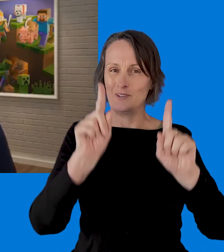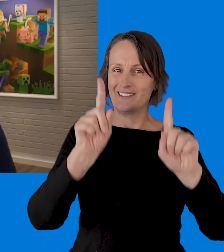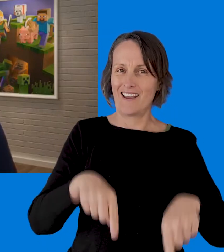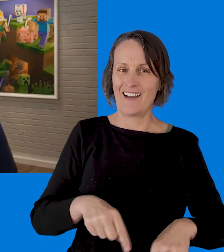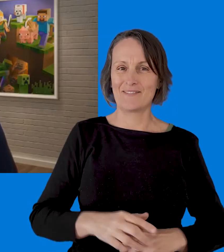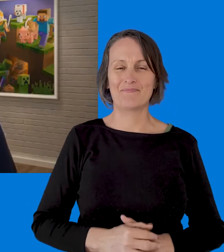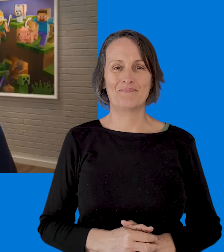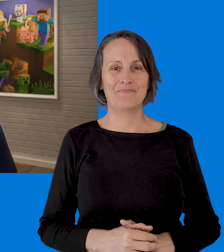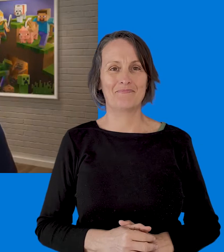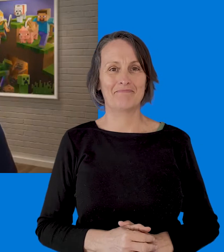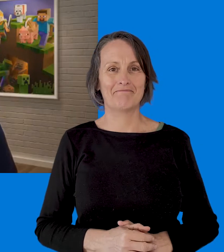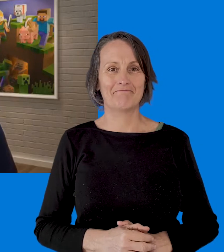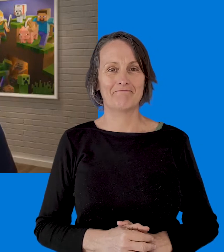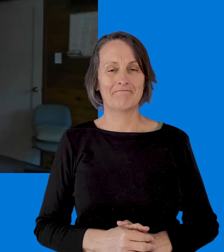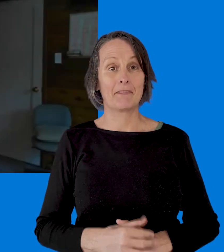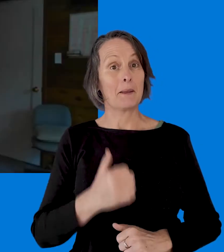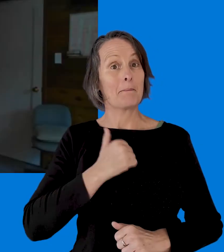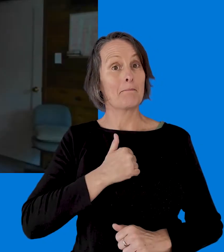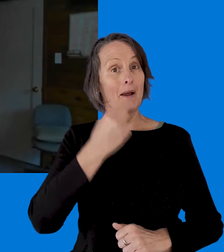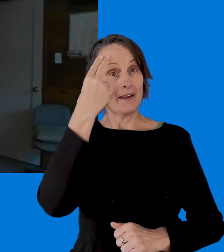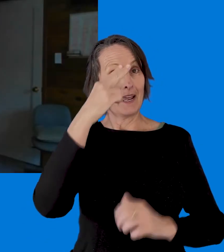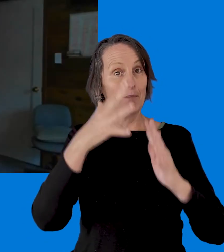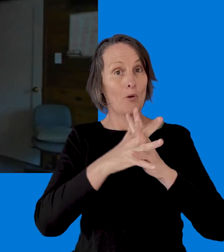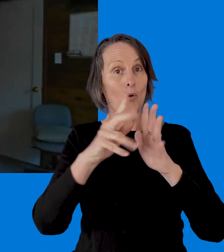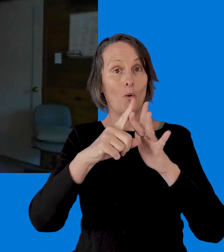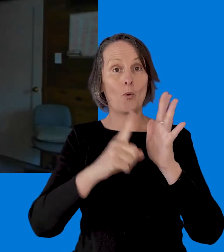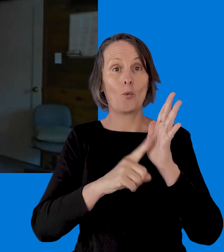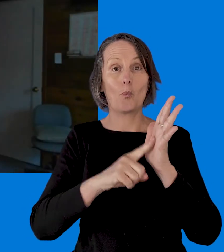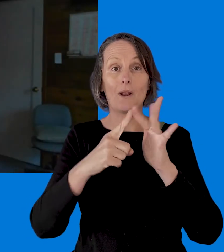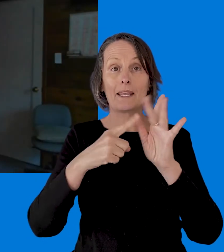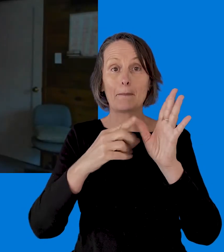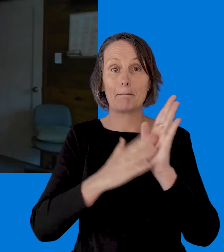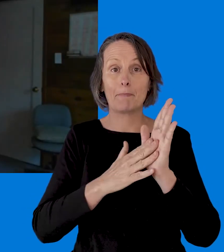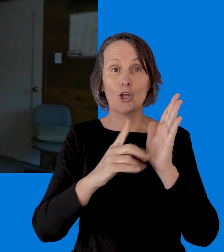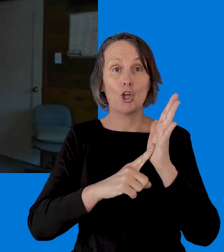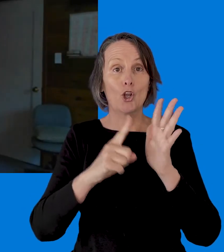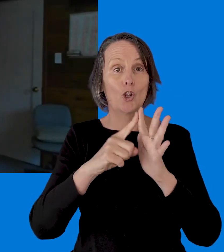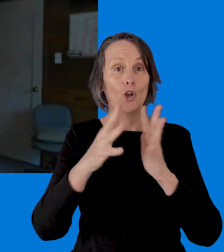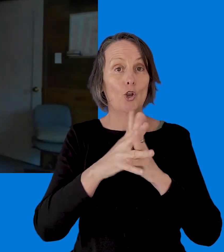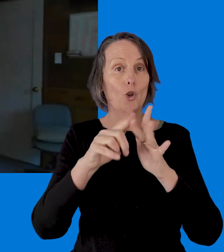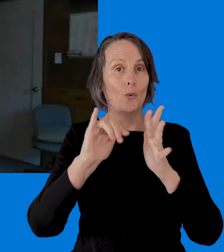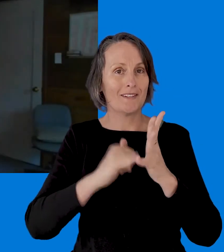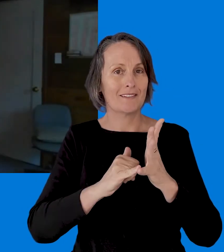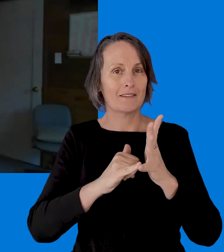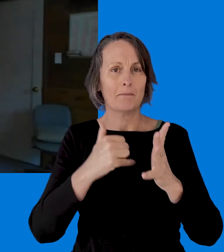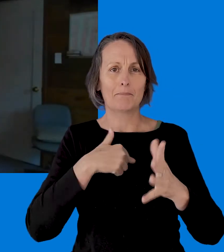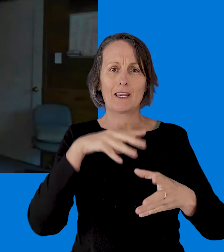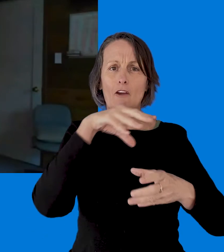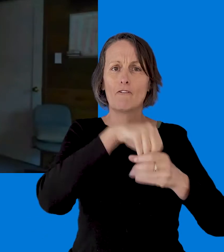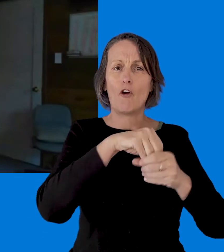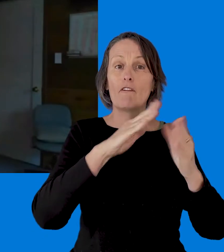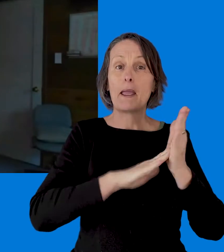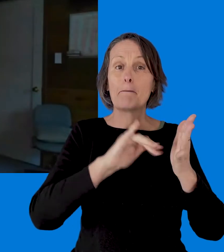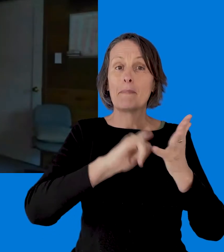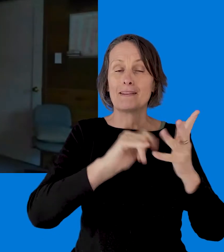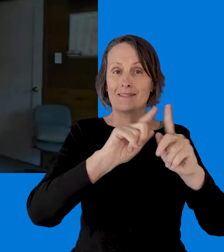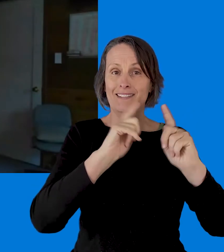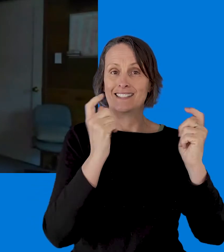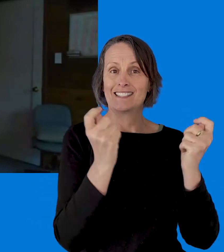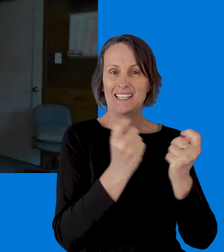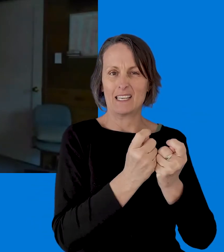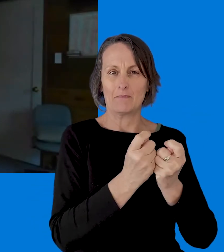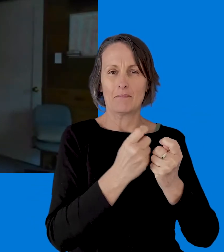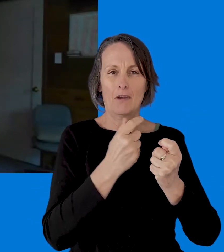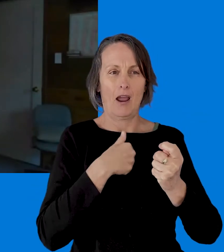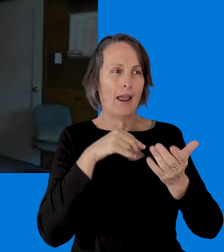through as well. So let's get to it, hey? Sure. My name is William Lewis. I'm a Principal